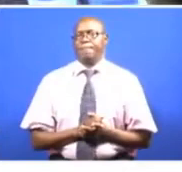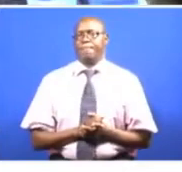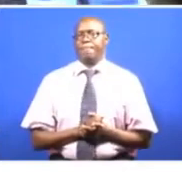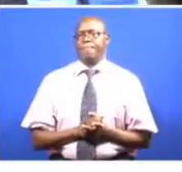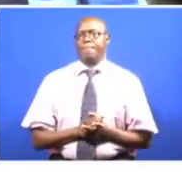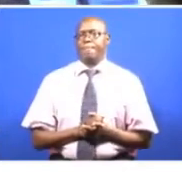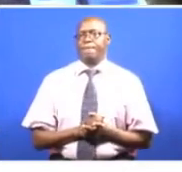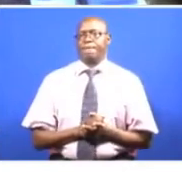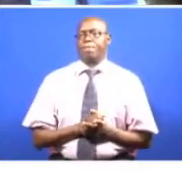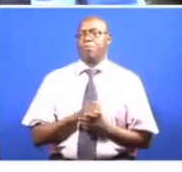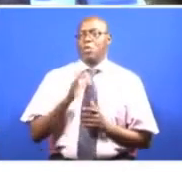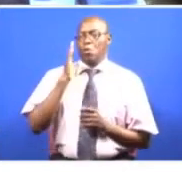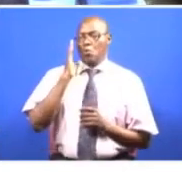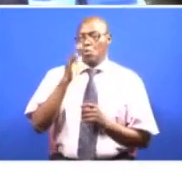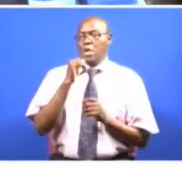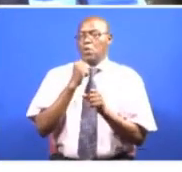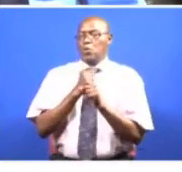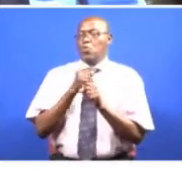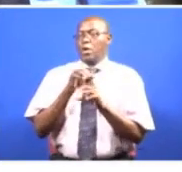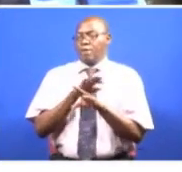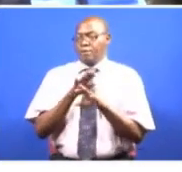We shall do everything to ensure